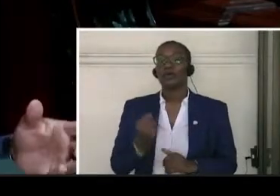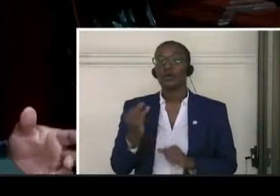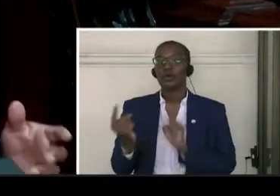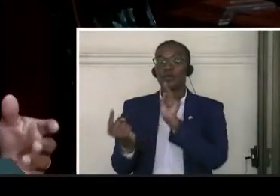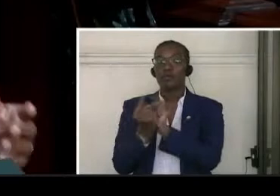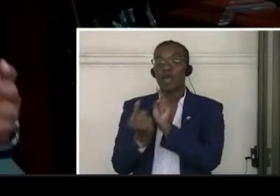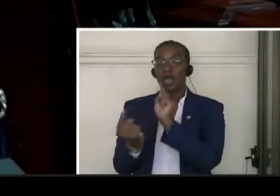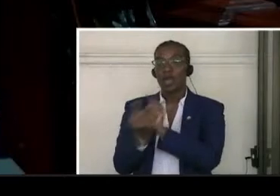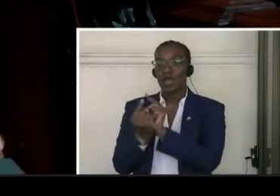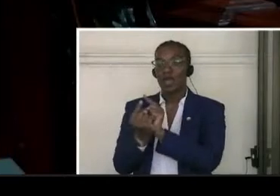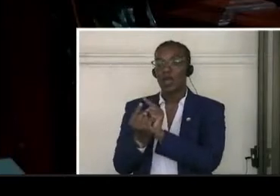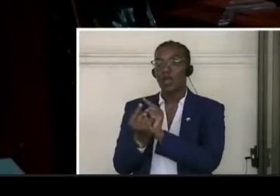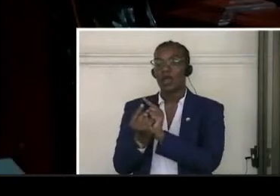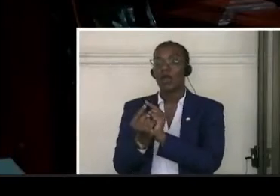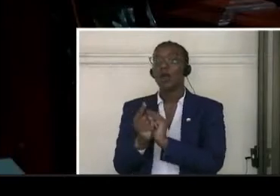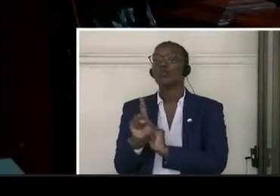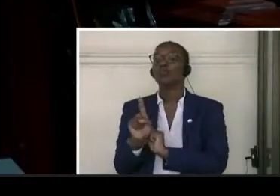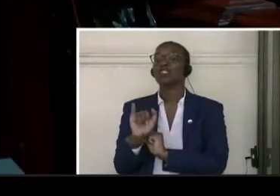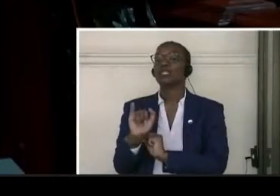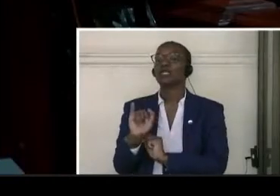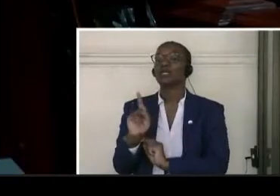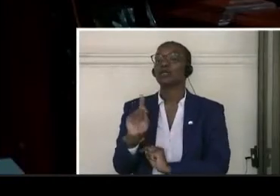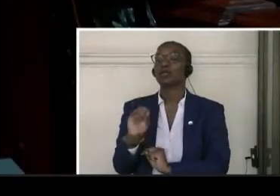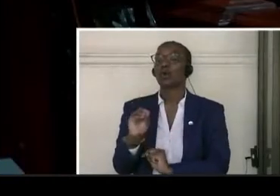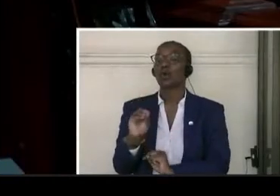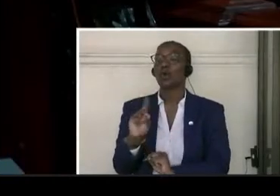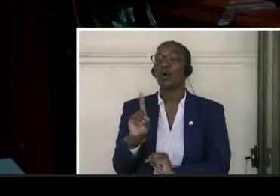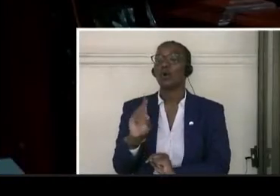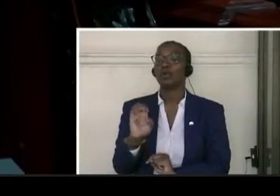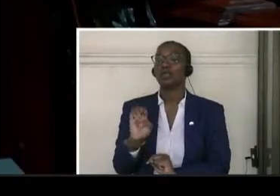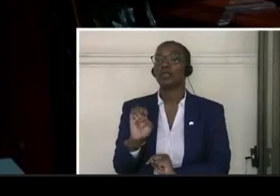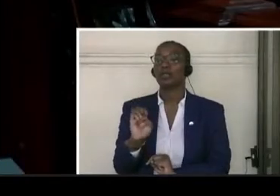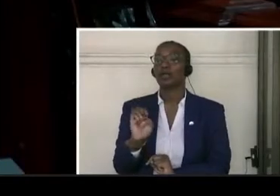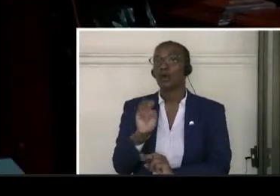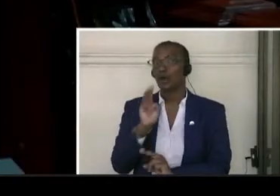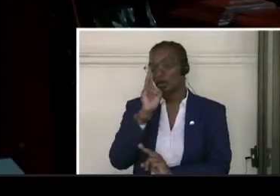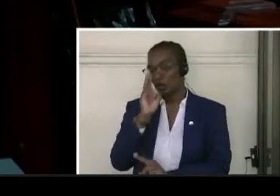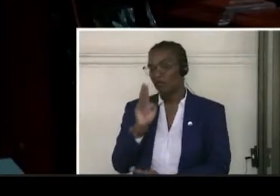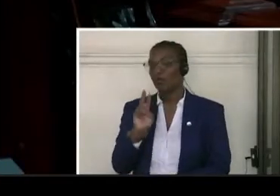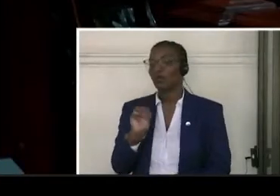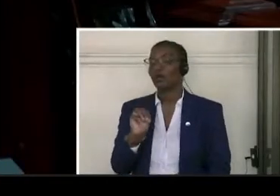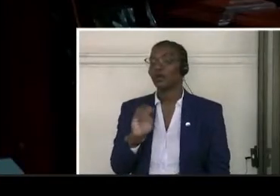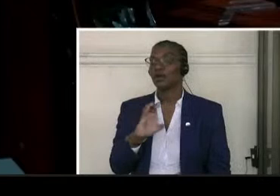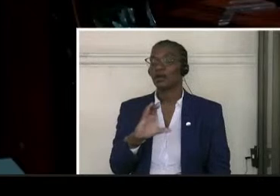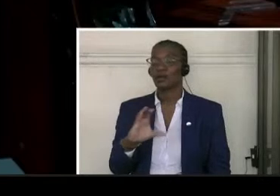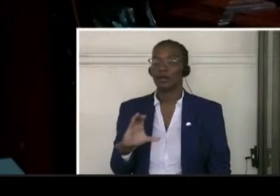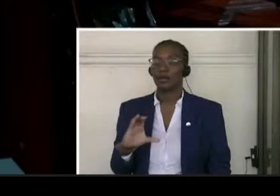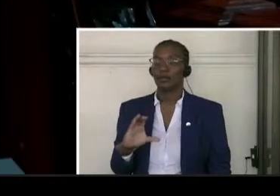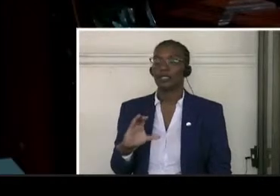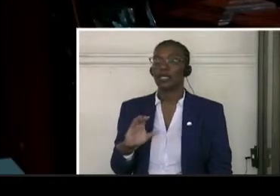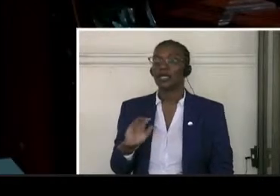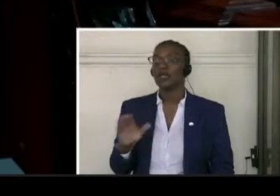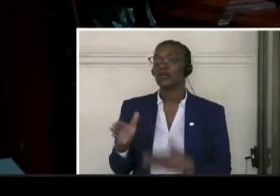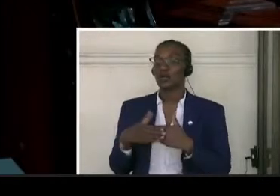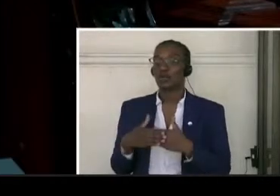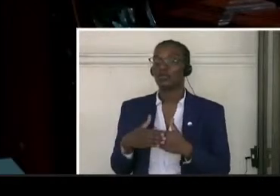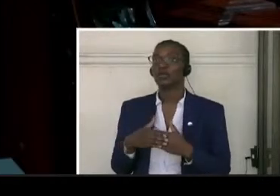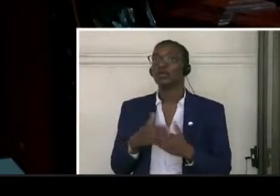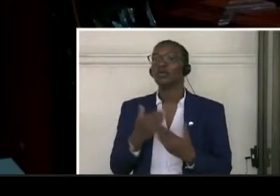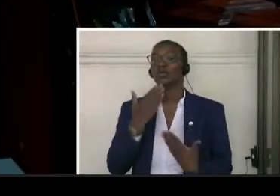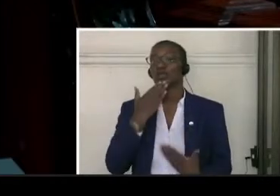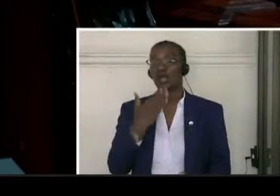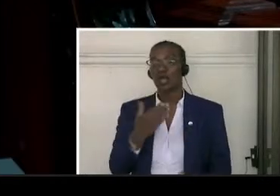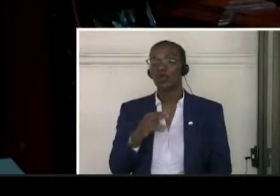met Honorable Ubaba Uzikode, wabahlali basemjondolo savumelana. In closing, Honorable Chair, we want to